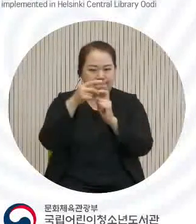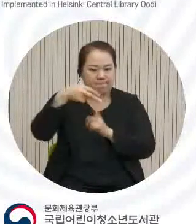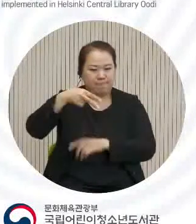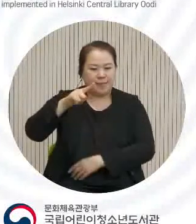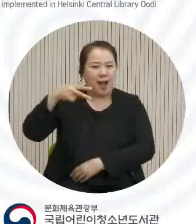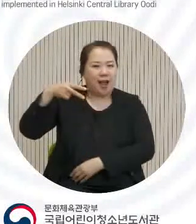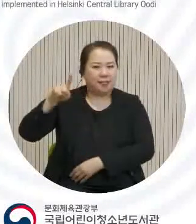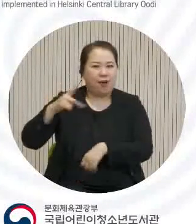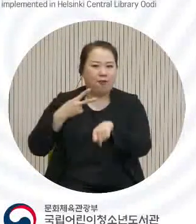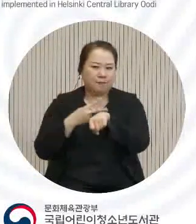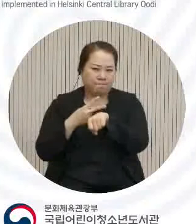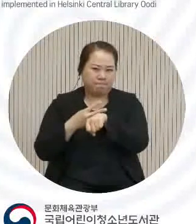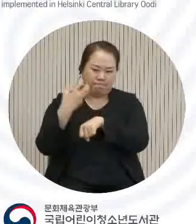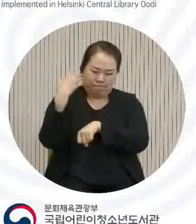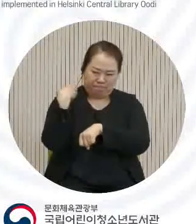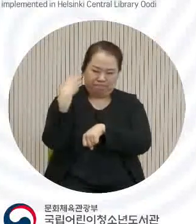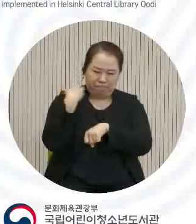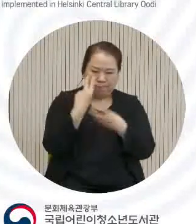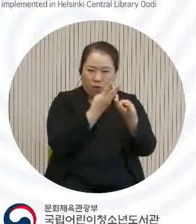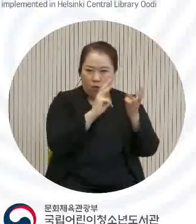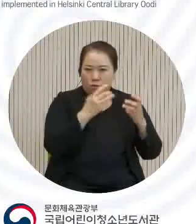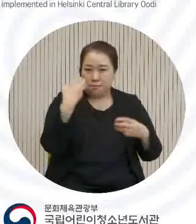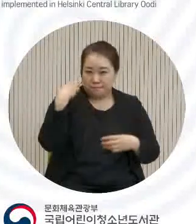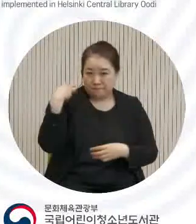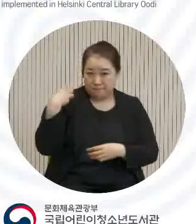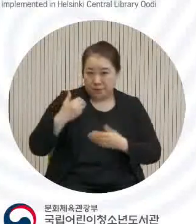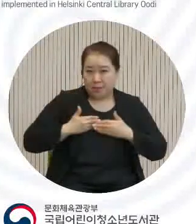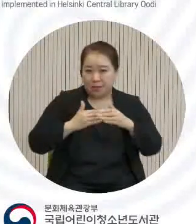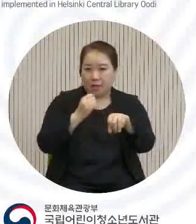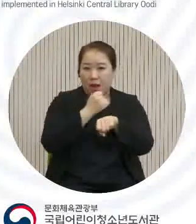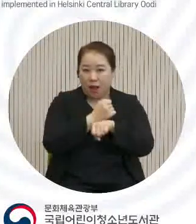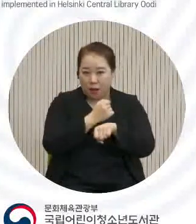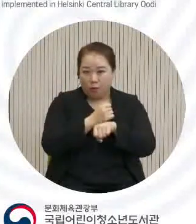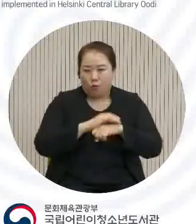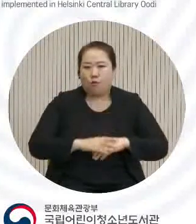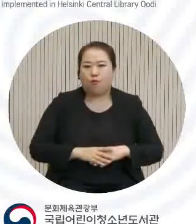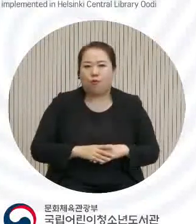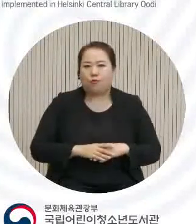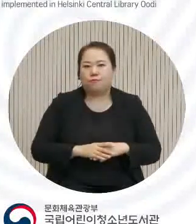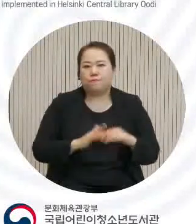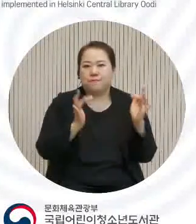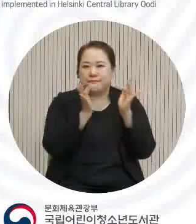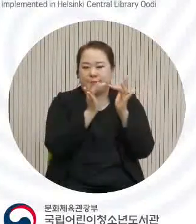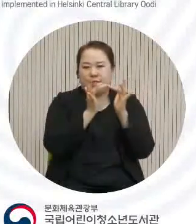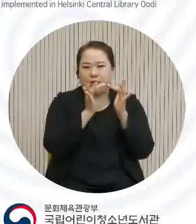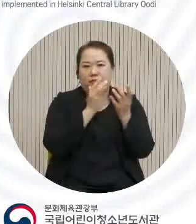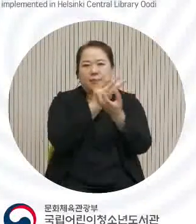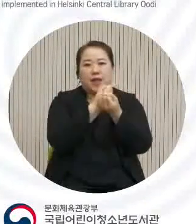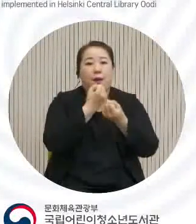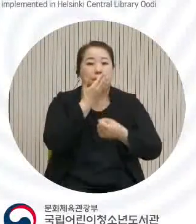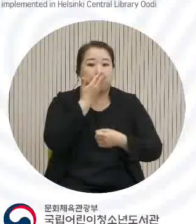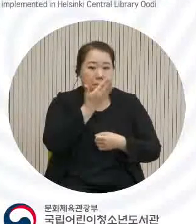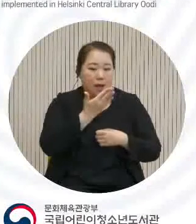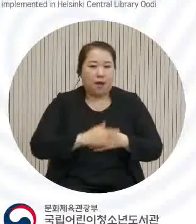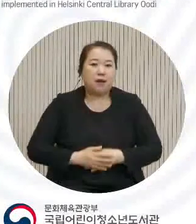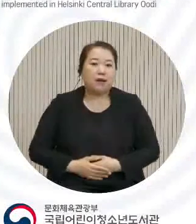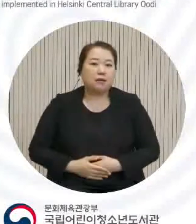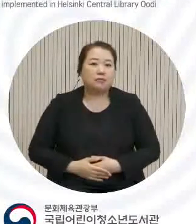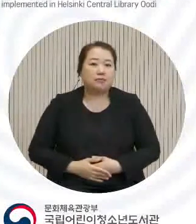be booked through a portal. Teachers can also choose their desired theme for the workshops.